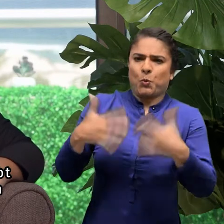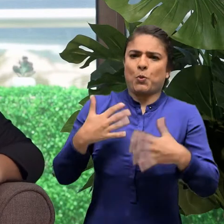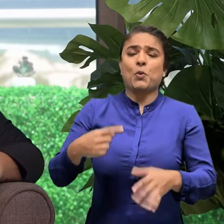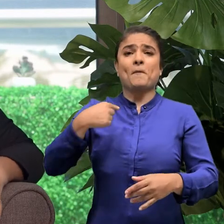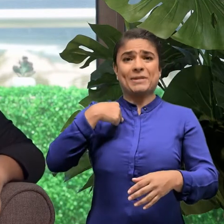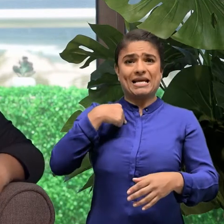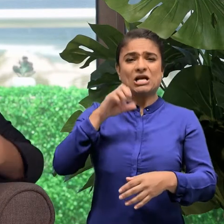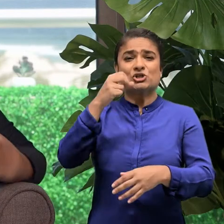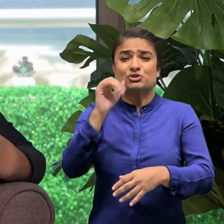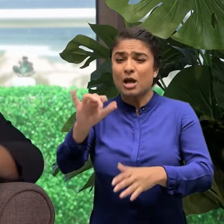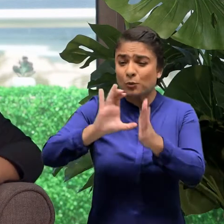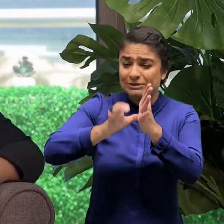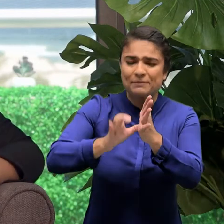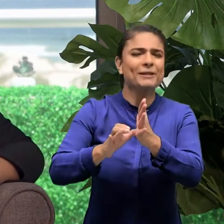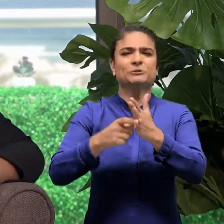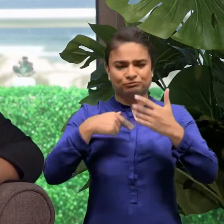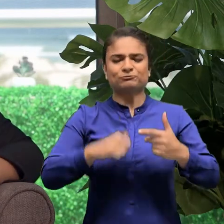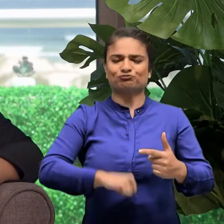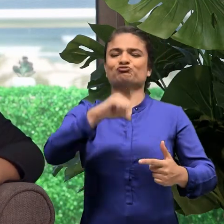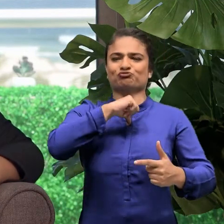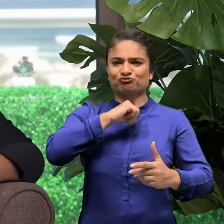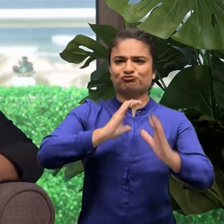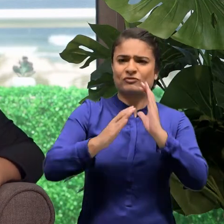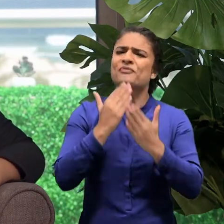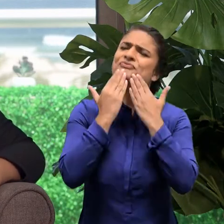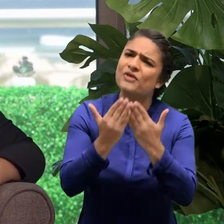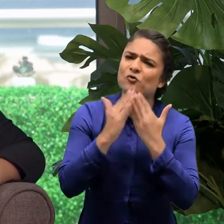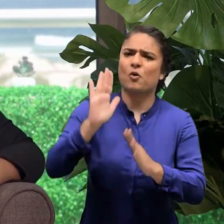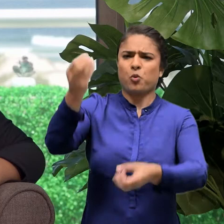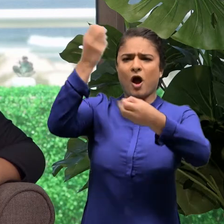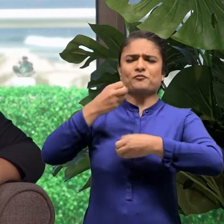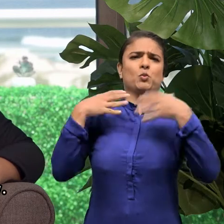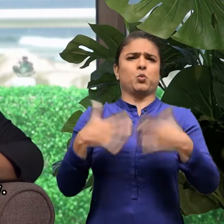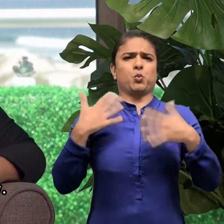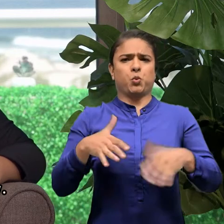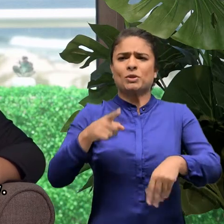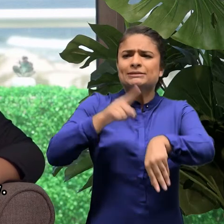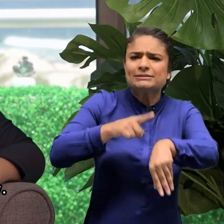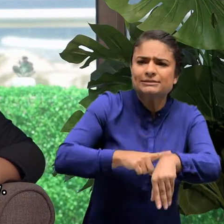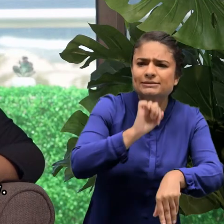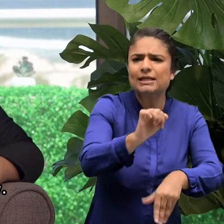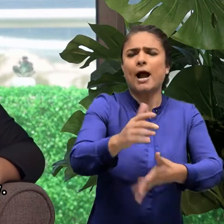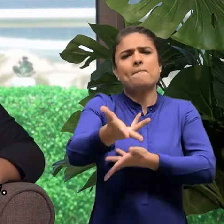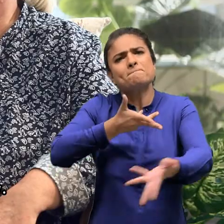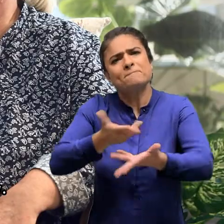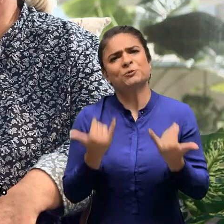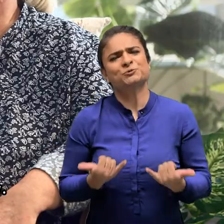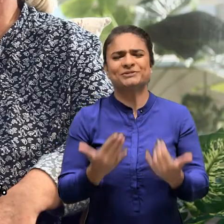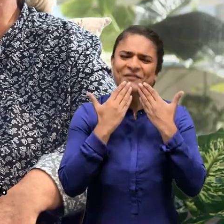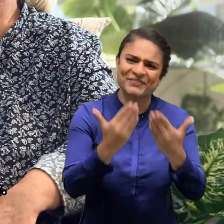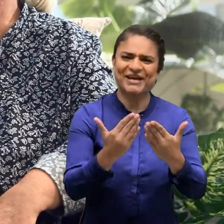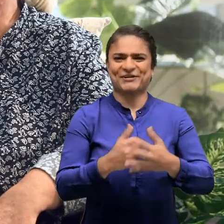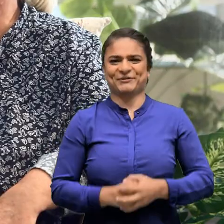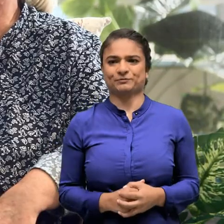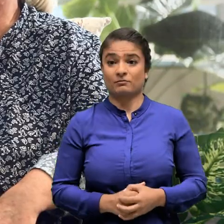champion for Shelley and for kids with disabilities. We thank you for your beautiful insight and for taking the time to spend time with us here